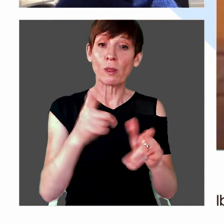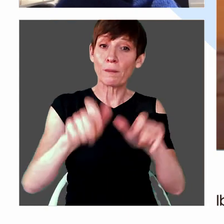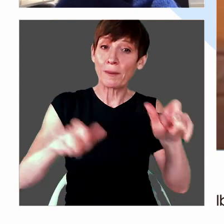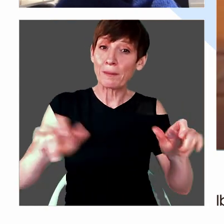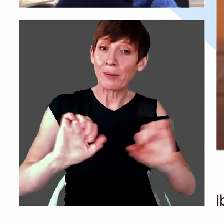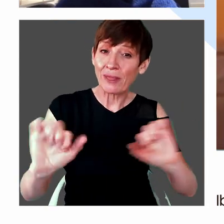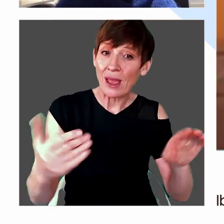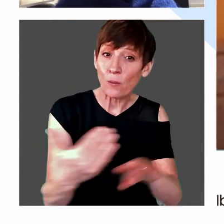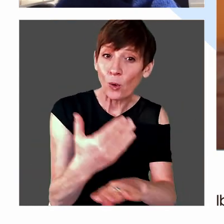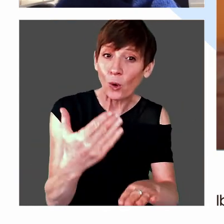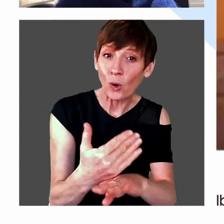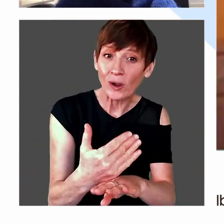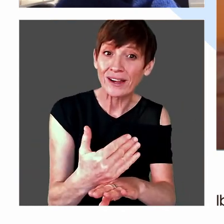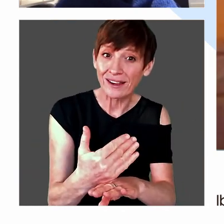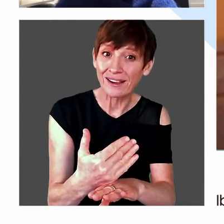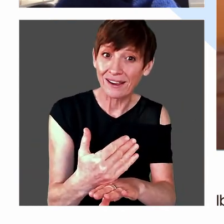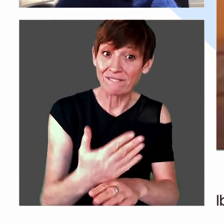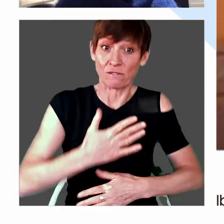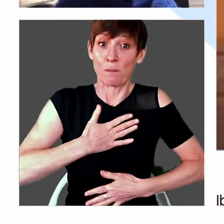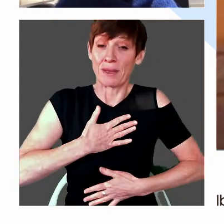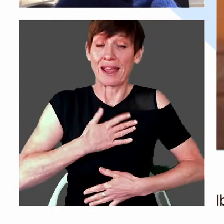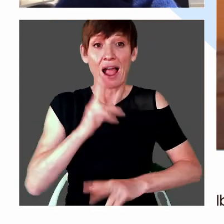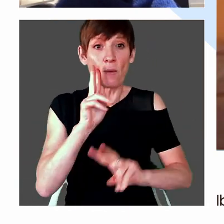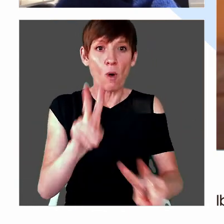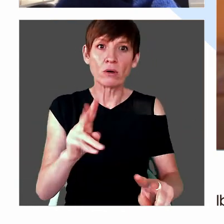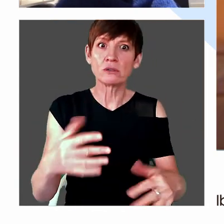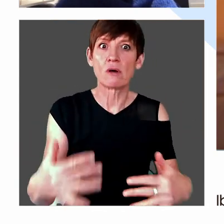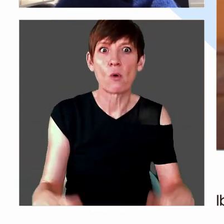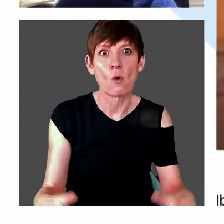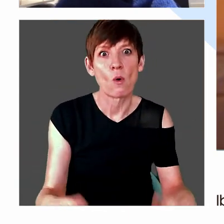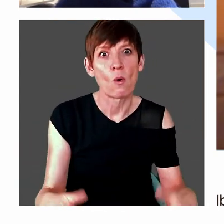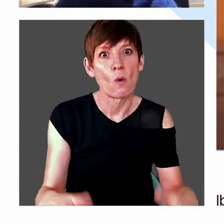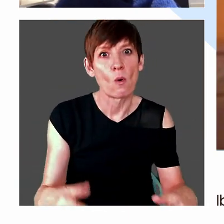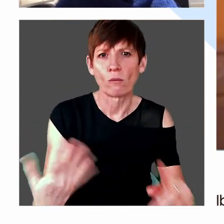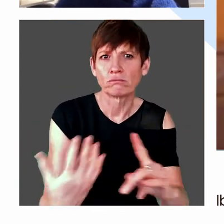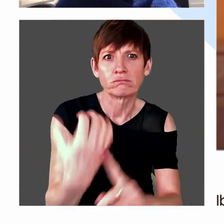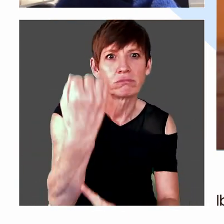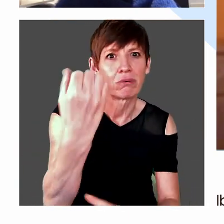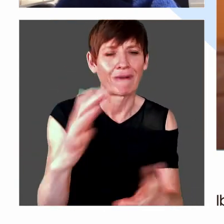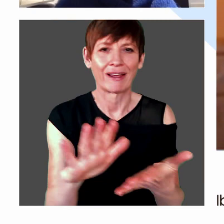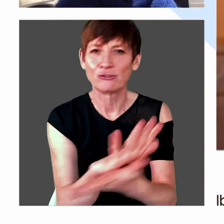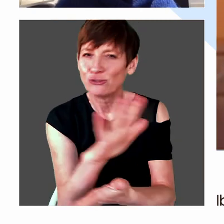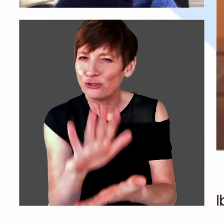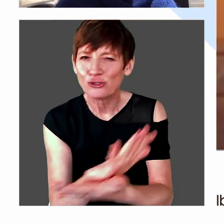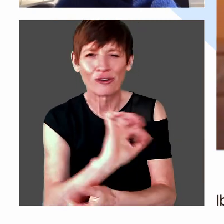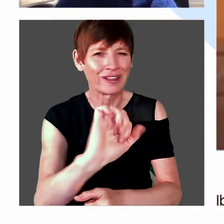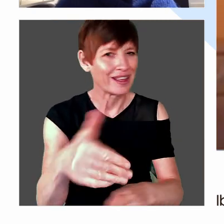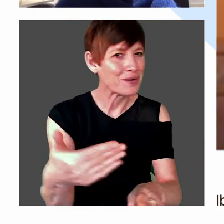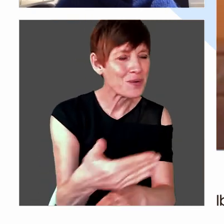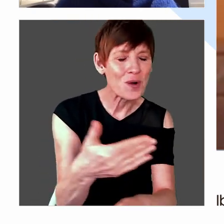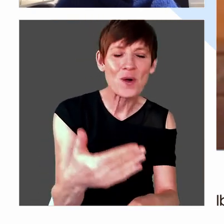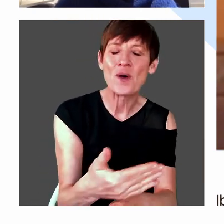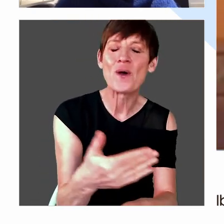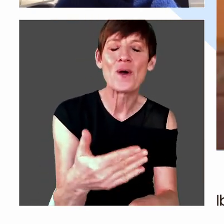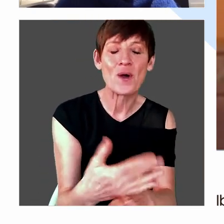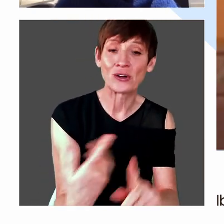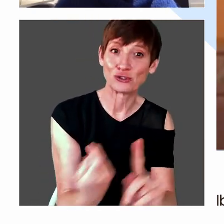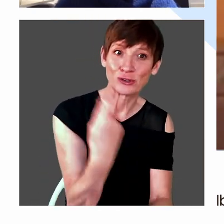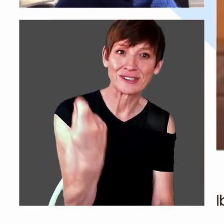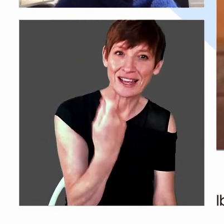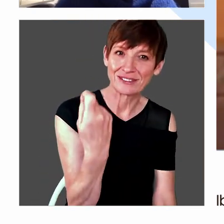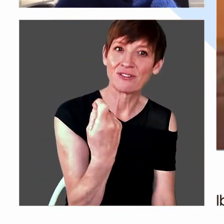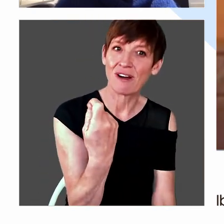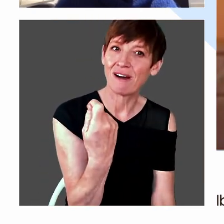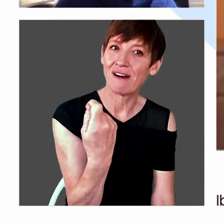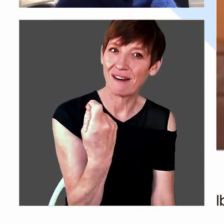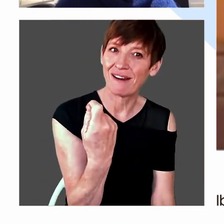go and create when I see someone who's really in their field, enjoying what they're doing and being successful. So that's ways